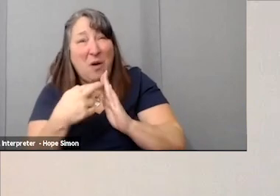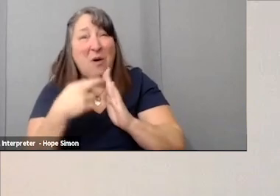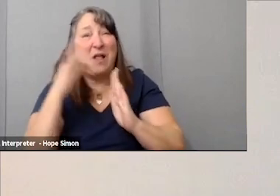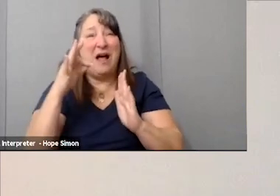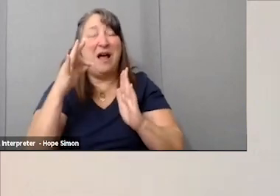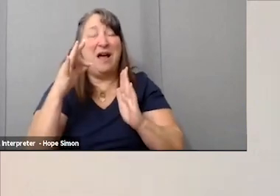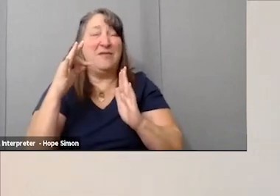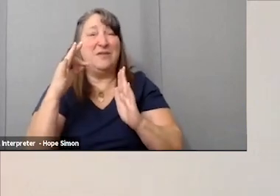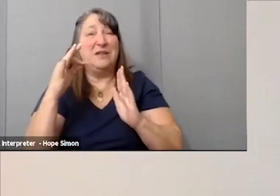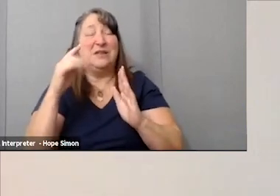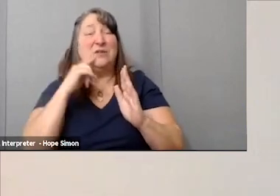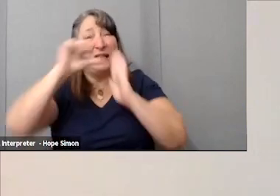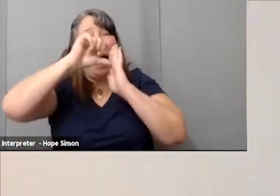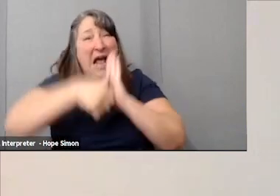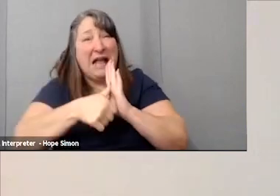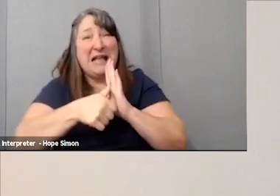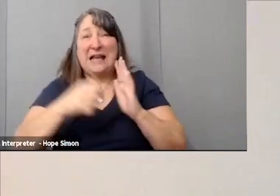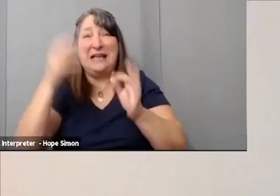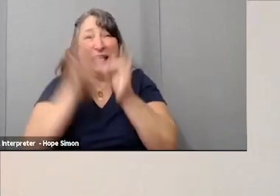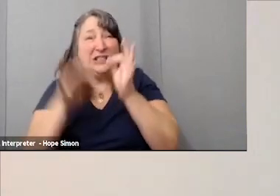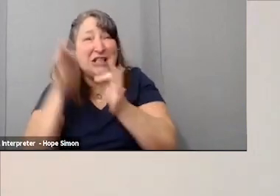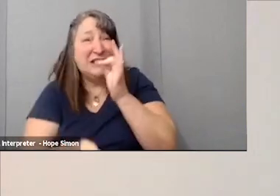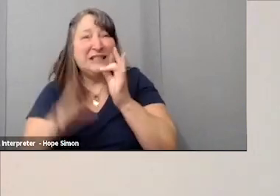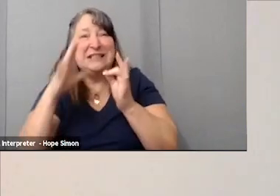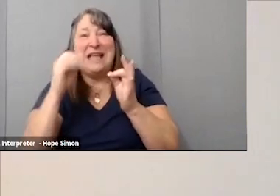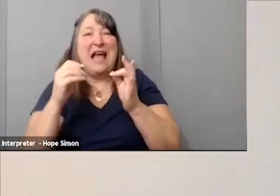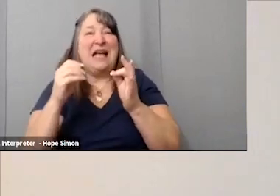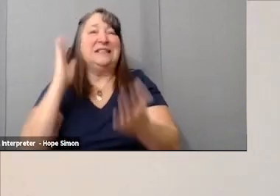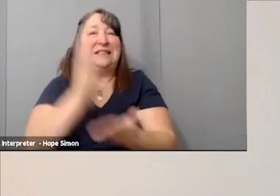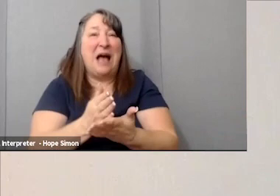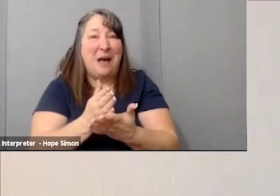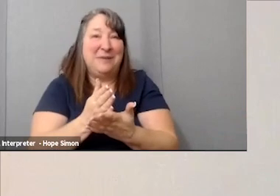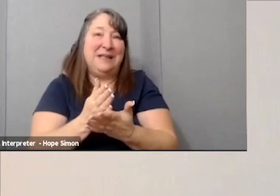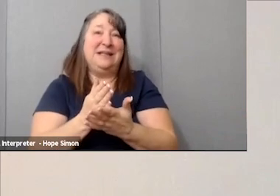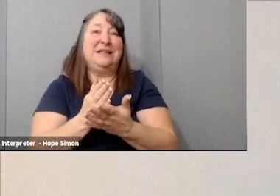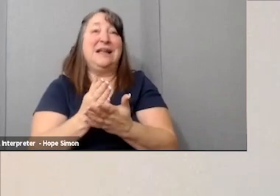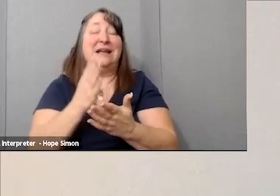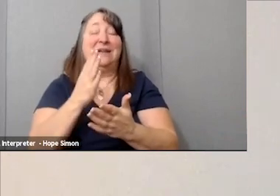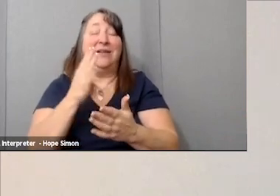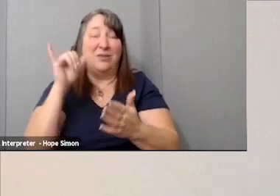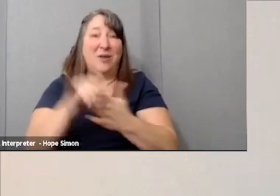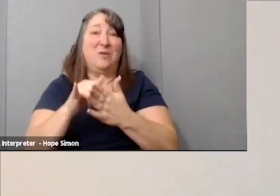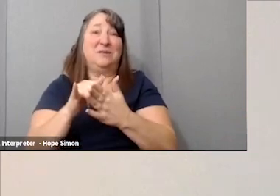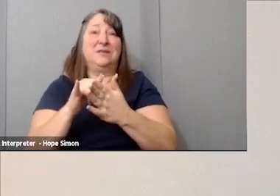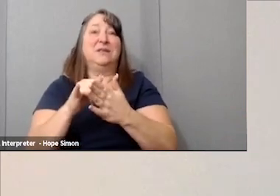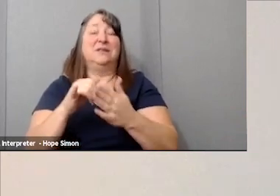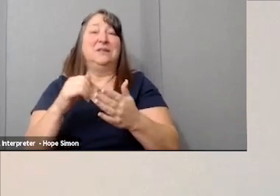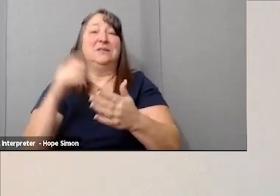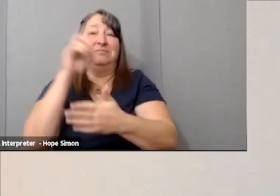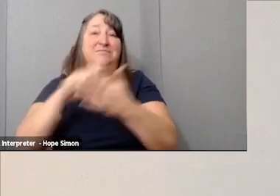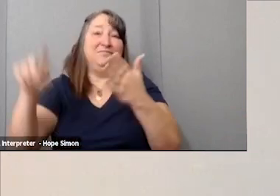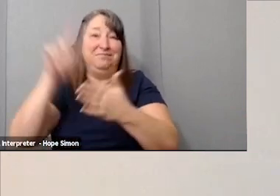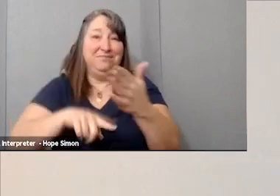shifting positively the impressions and perceptions around marginalized populations. We believe this research